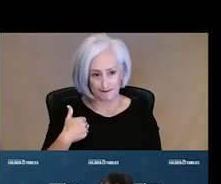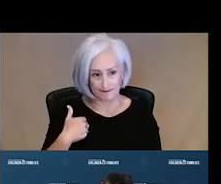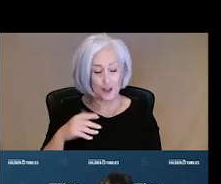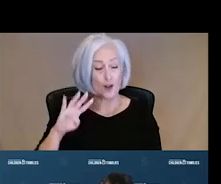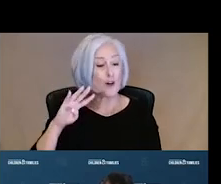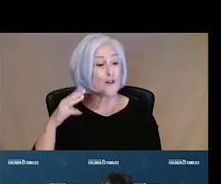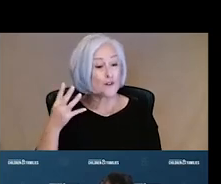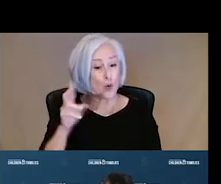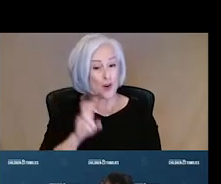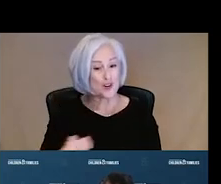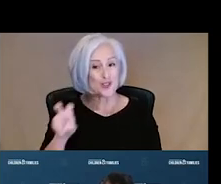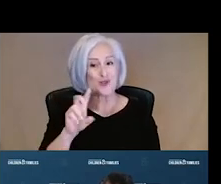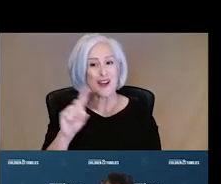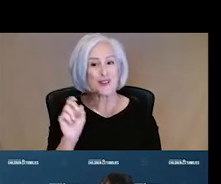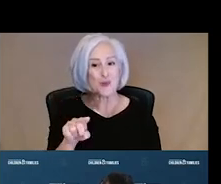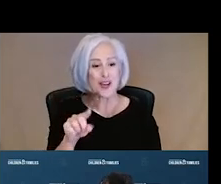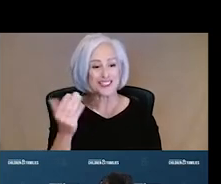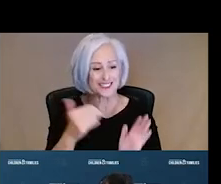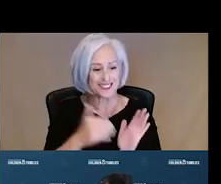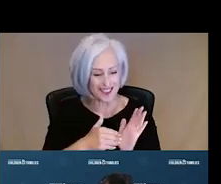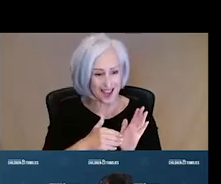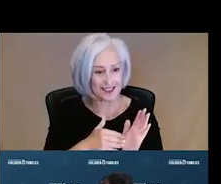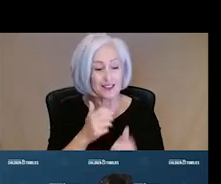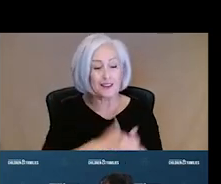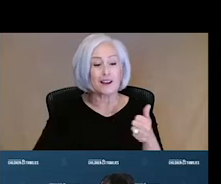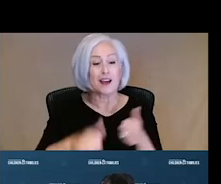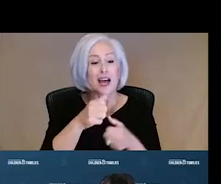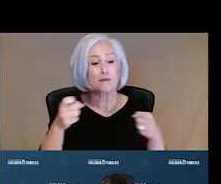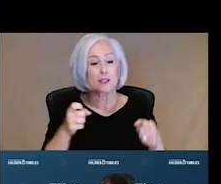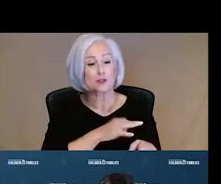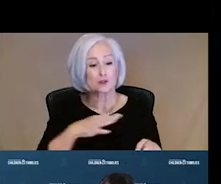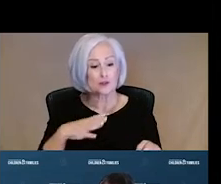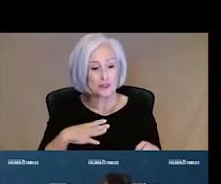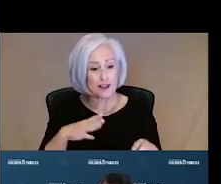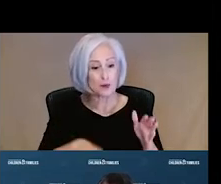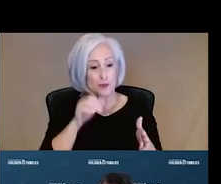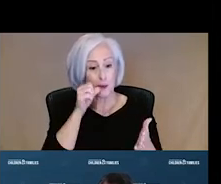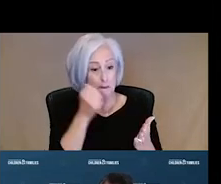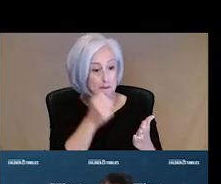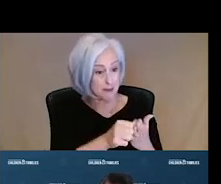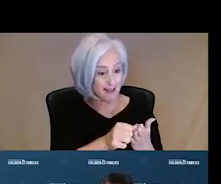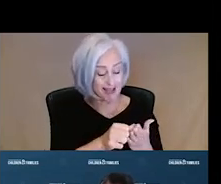another travel question. For administrative staff to pick up mail and make a bank deposit.